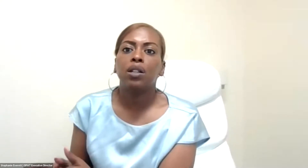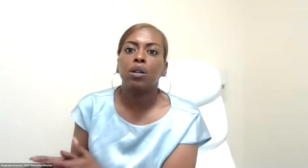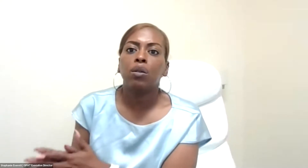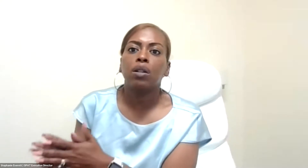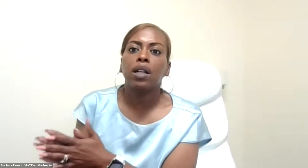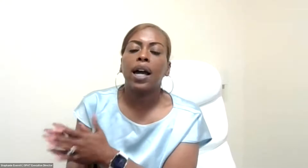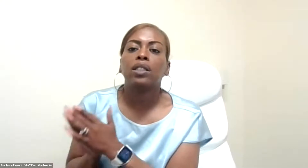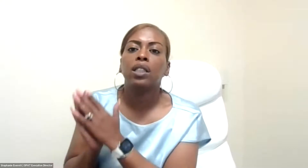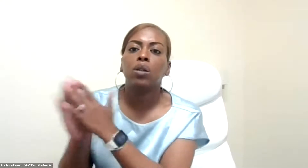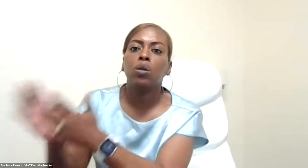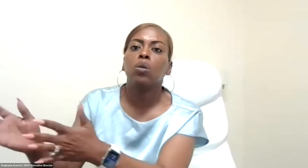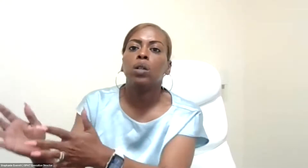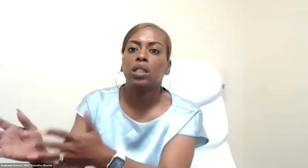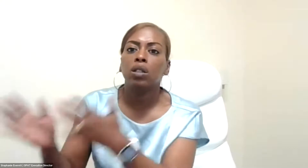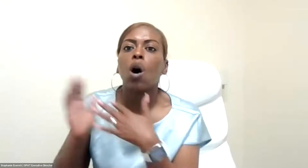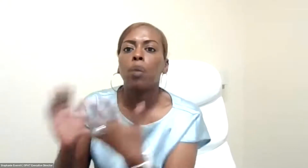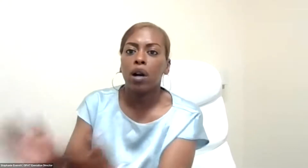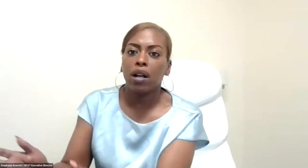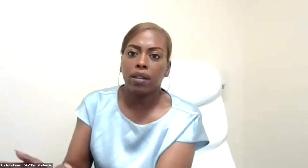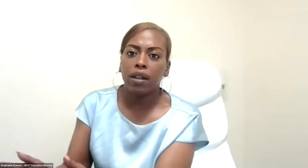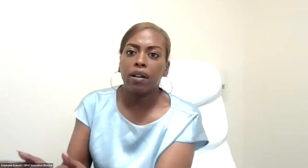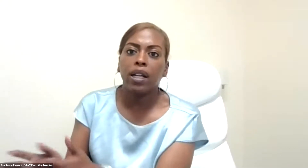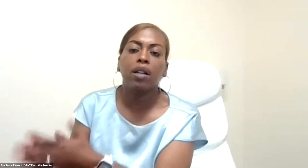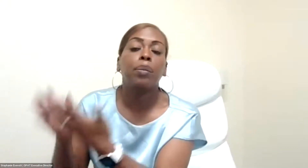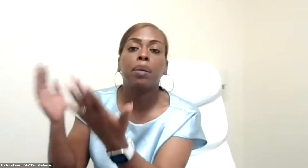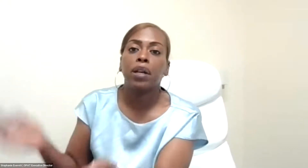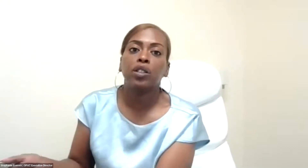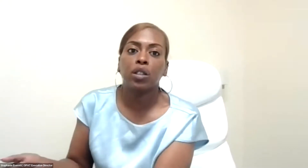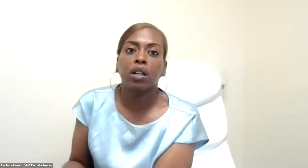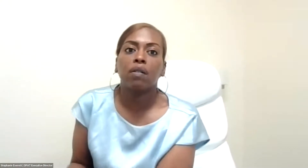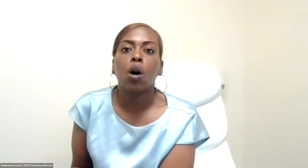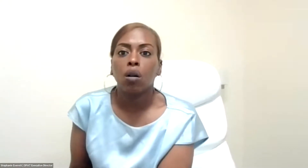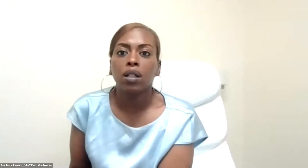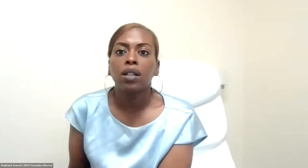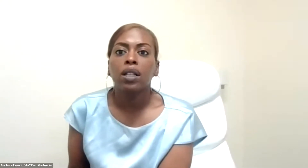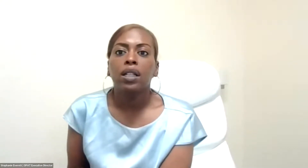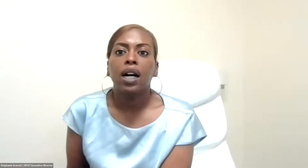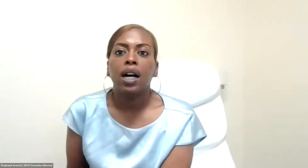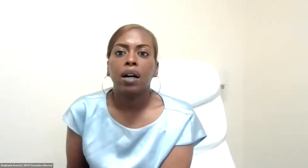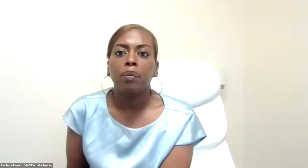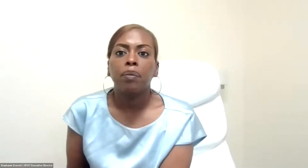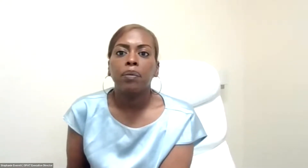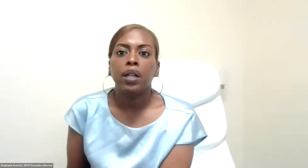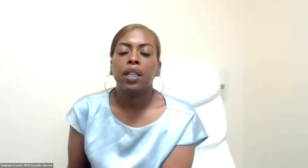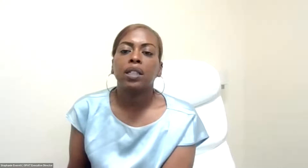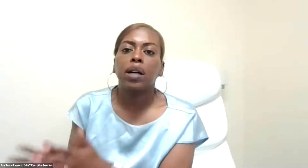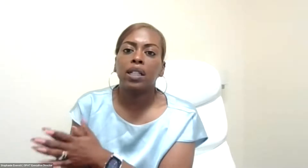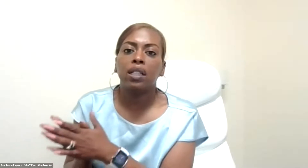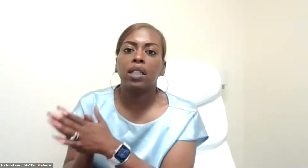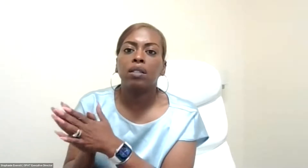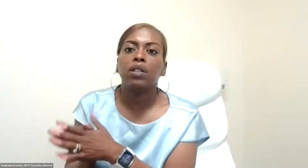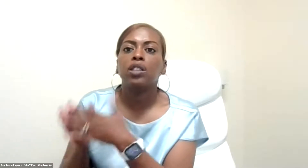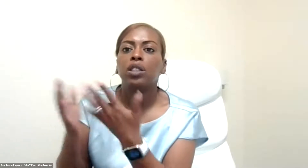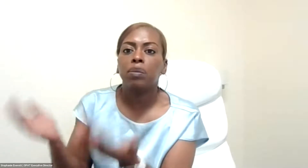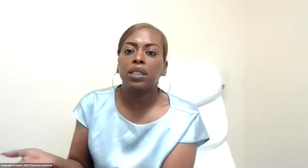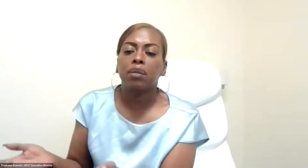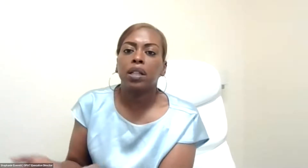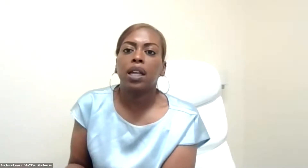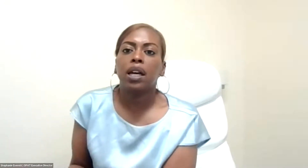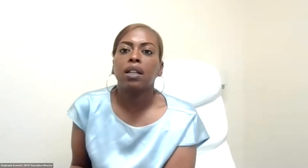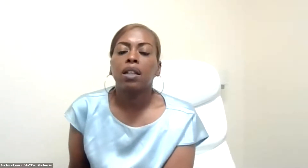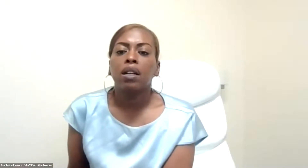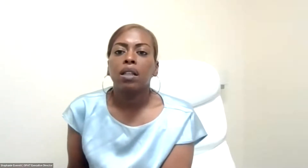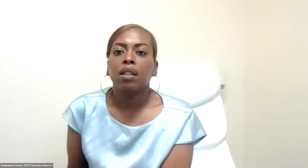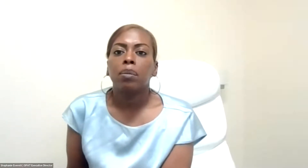really unknown actually who is all parking there. It could be a mixture of all. And that's why it really should be